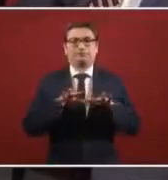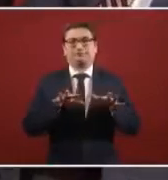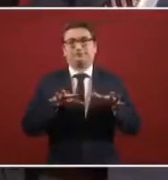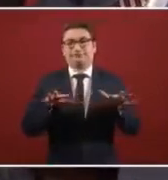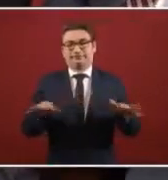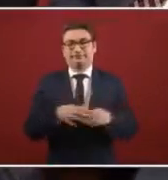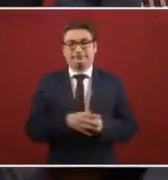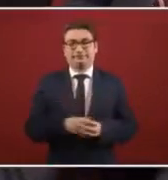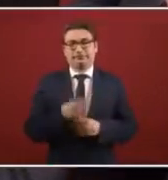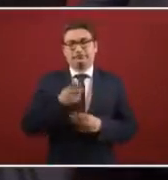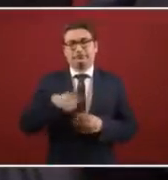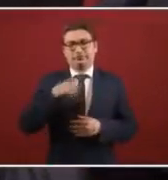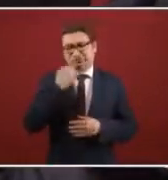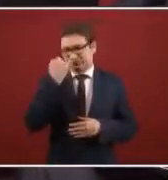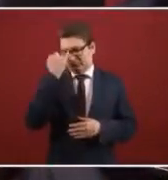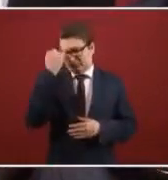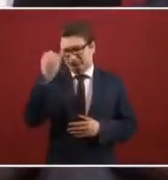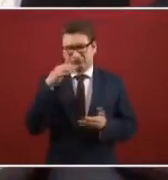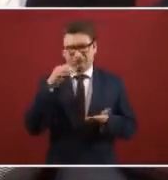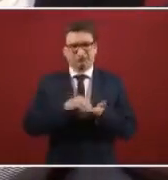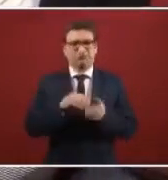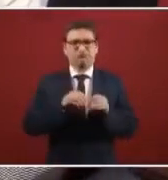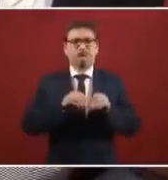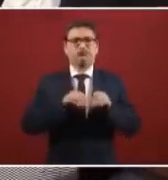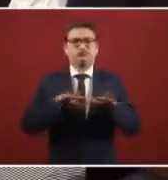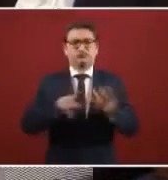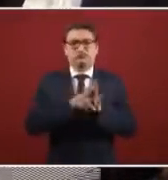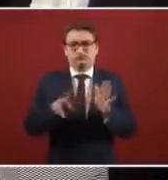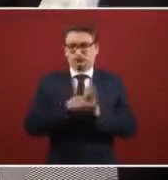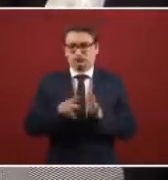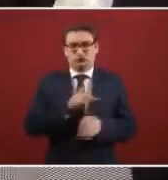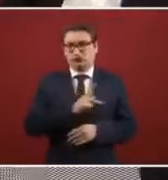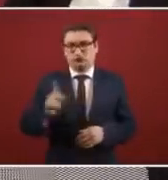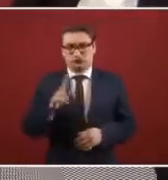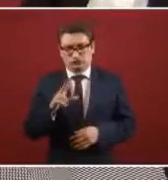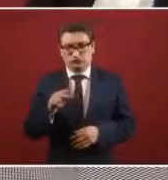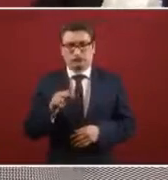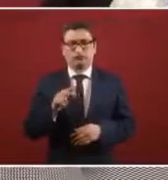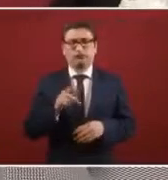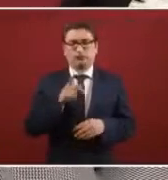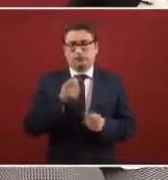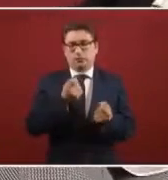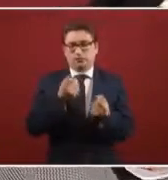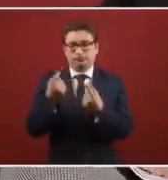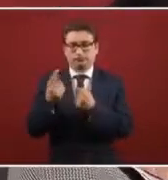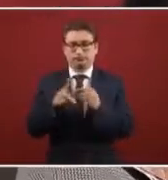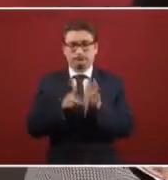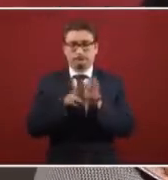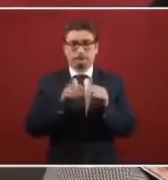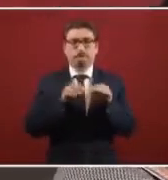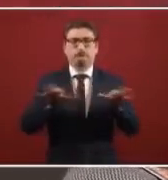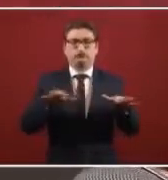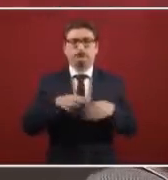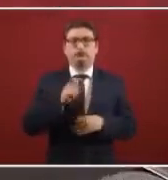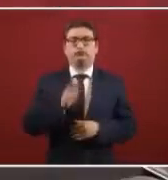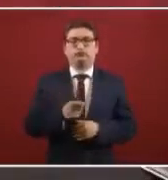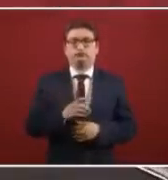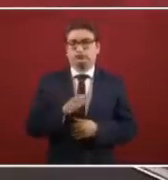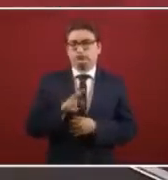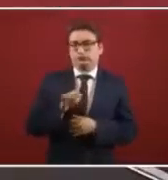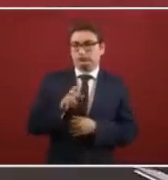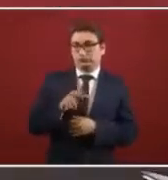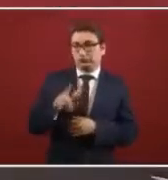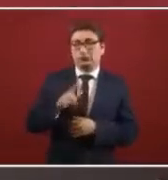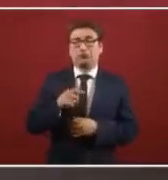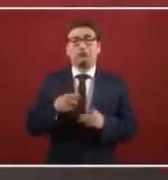lo que se difundió, no en are todos, saying, porque lo que one of them, necesitan not all of them, but es que ya no querían I don't want to que se